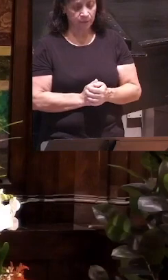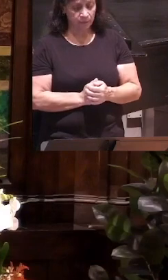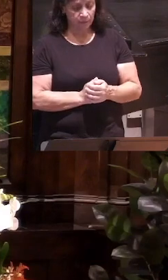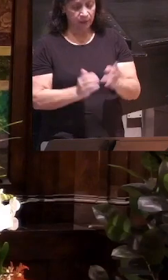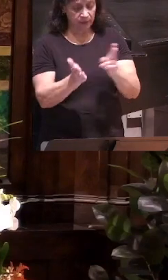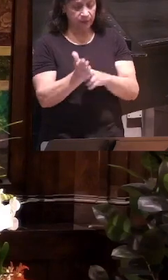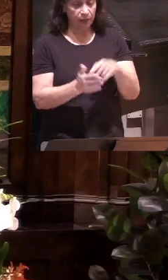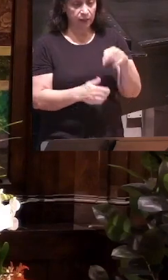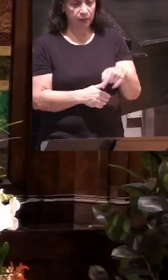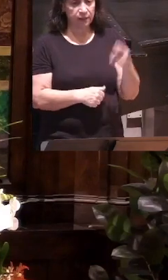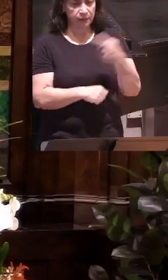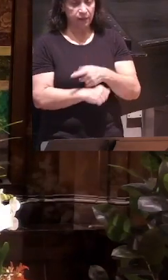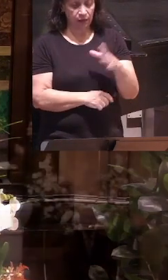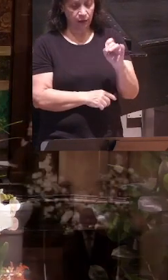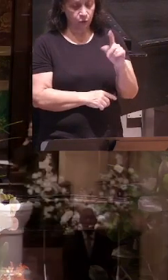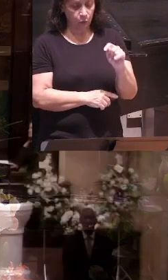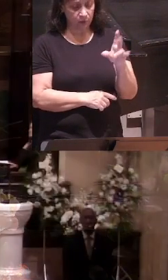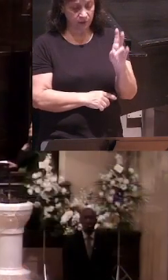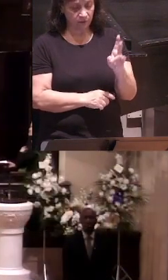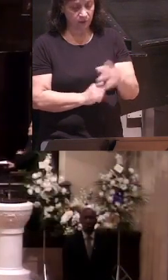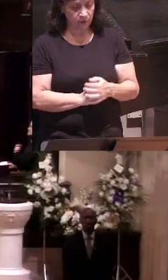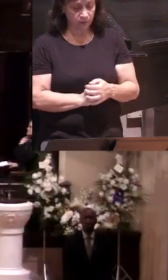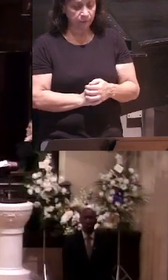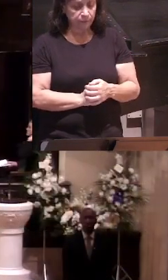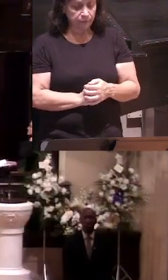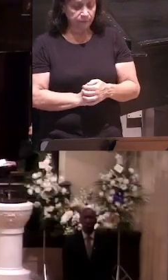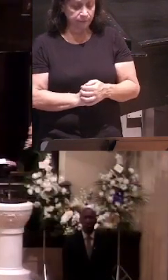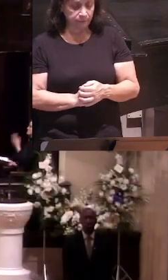October 7th. Thank you.